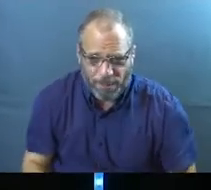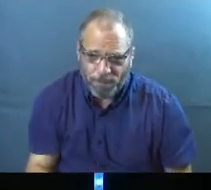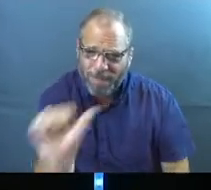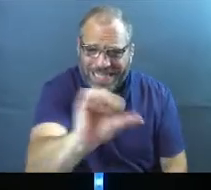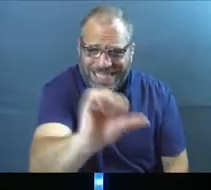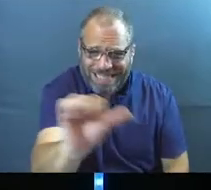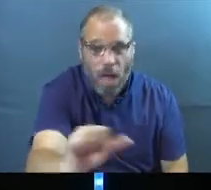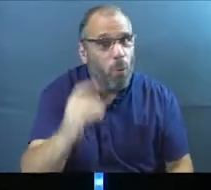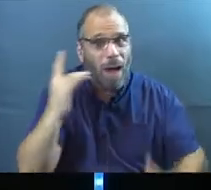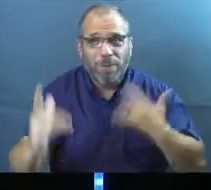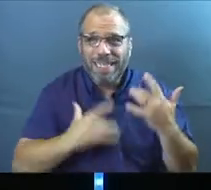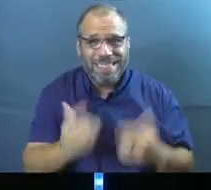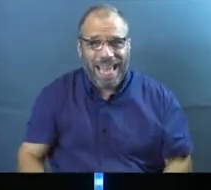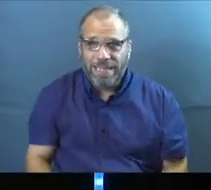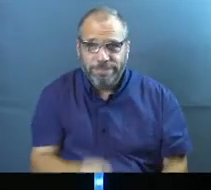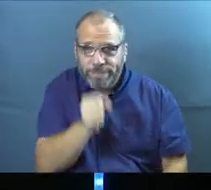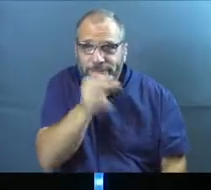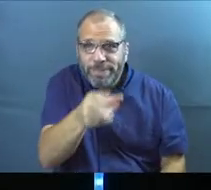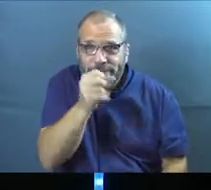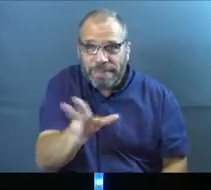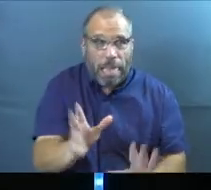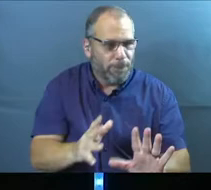I was very excited.